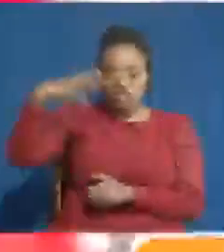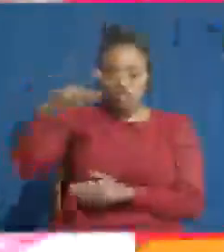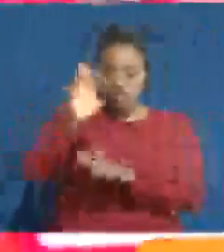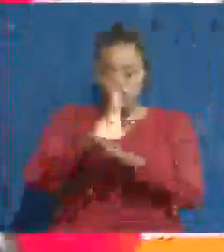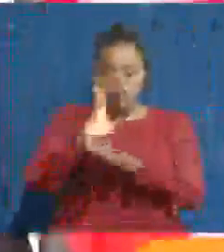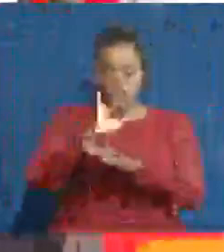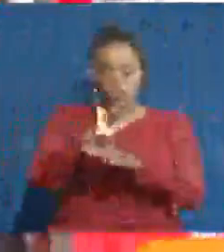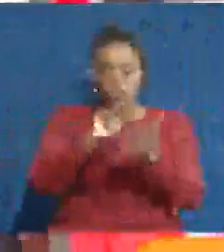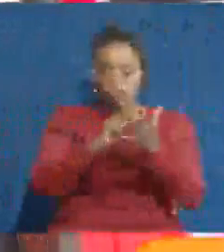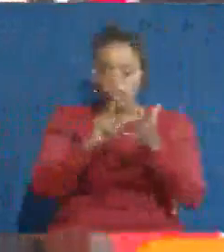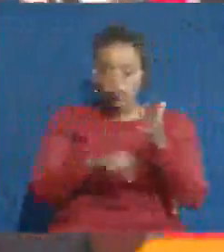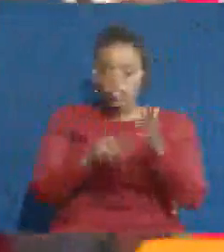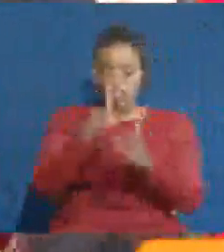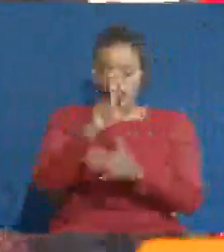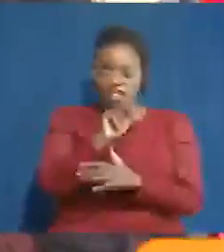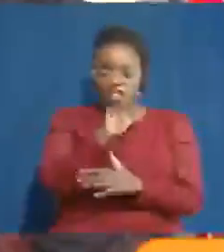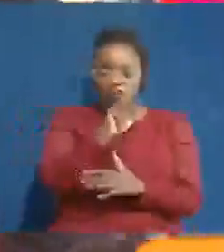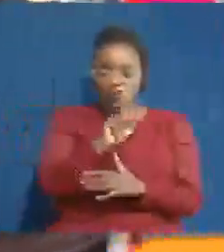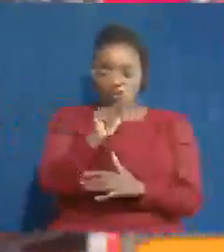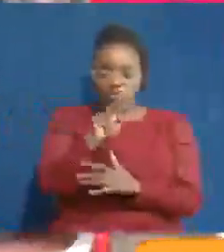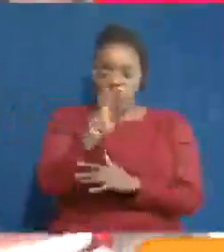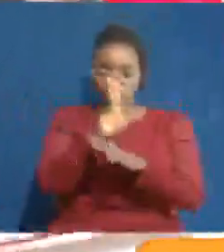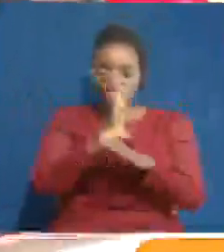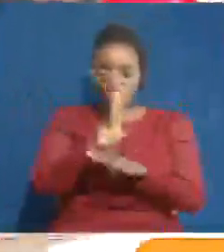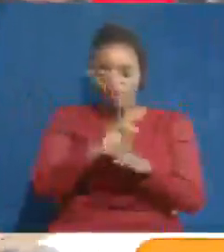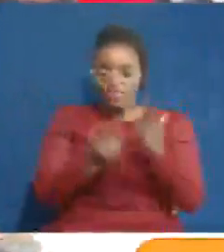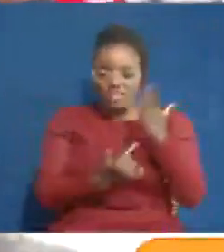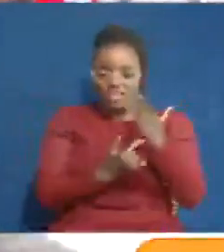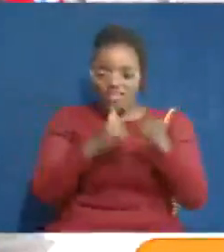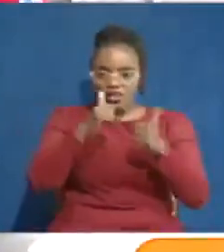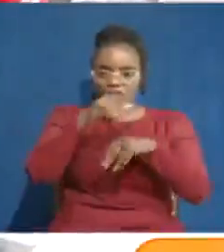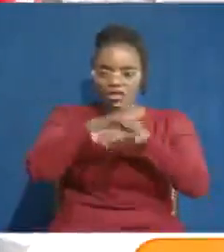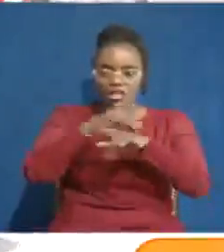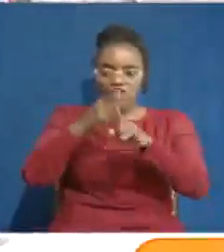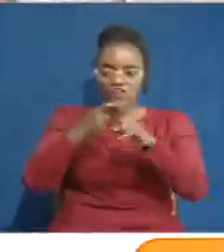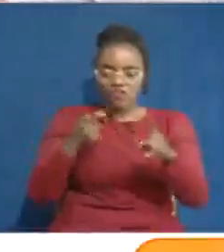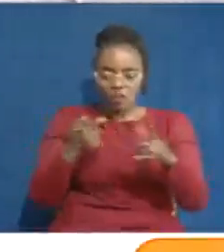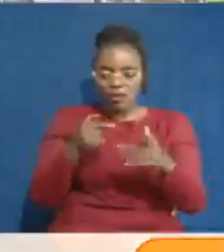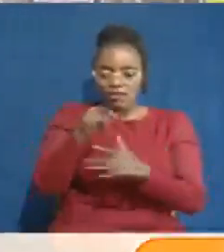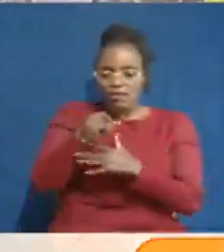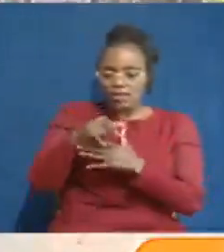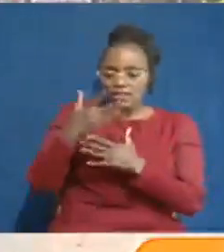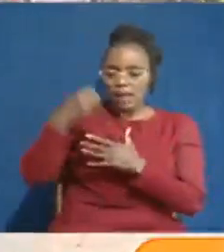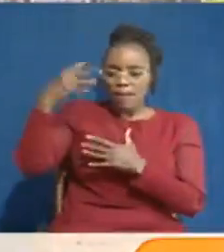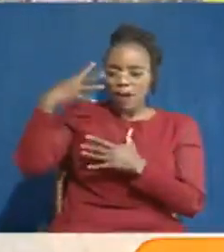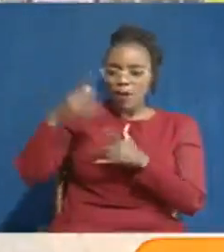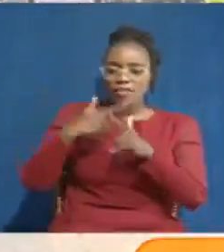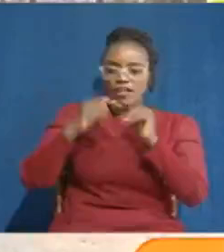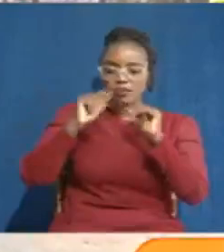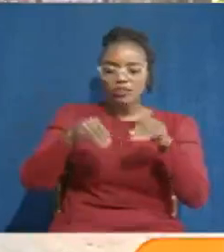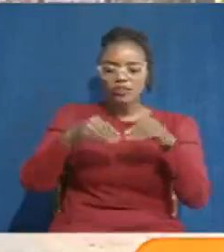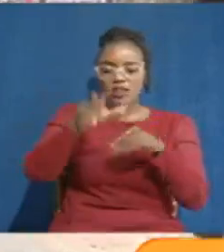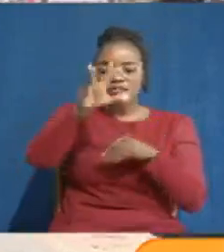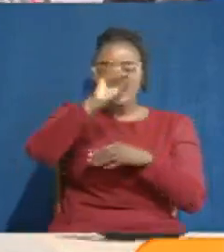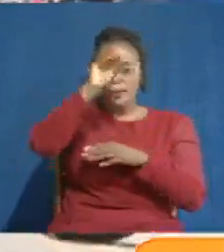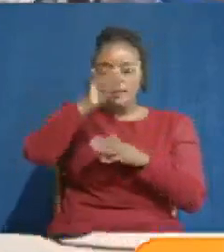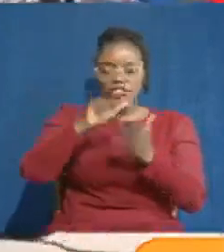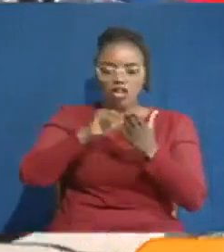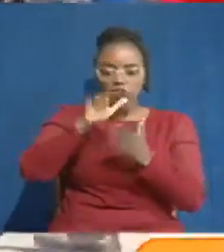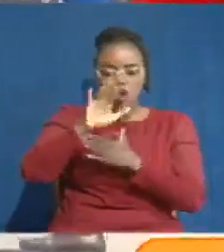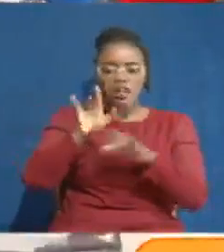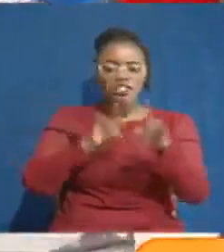solarization, that means that tuk-tuk, apart from using the charge that it got from the grid power, it will also be able to give another 30% more